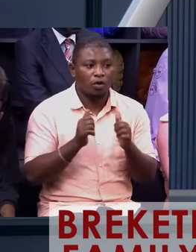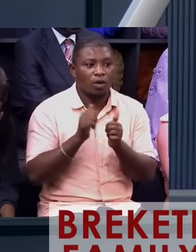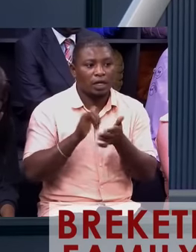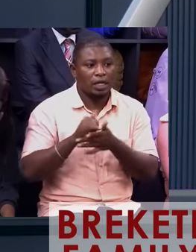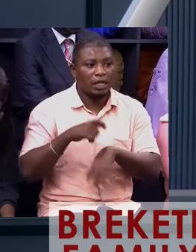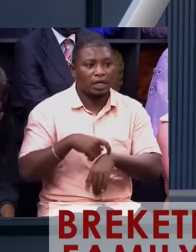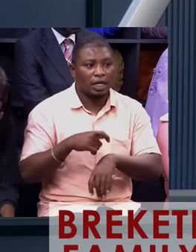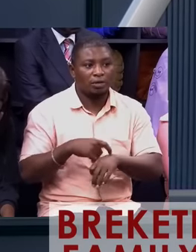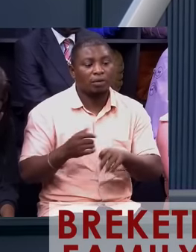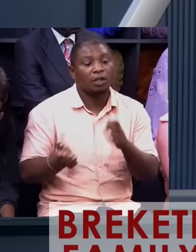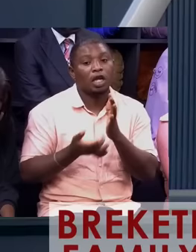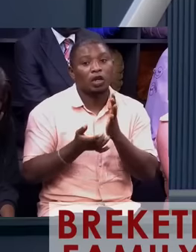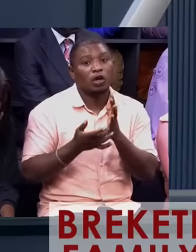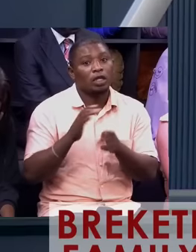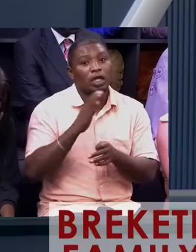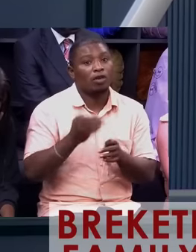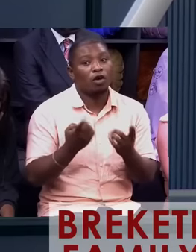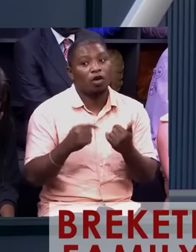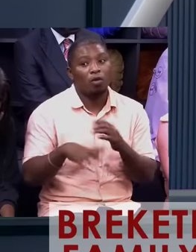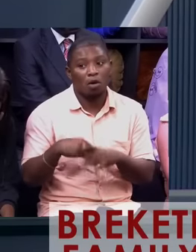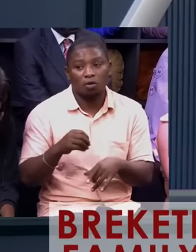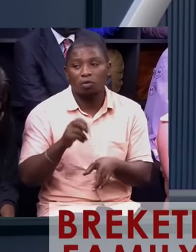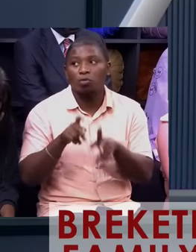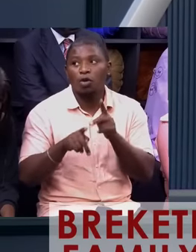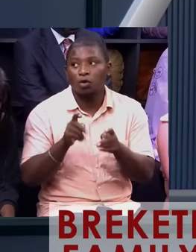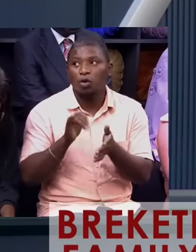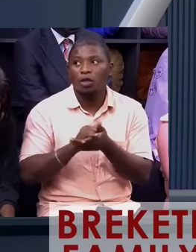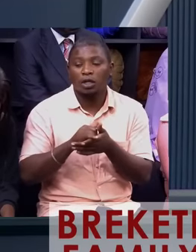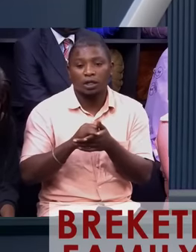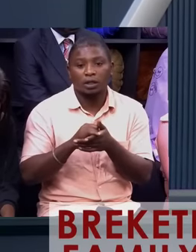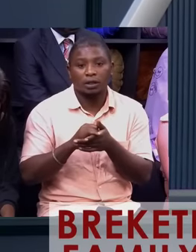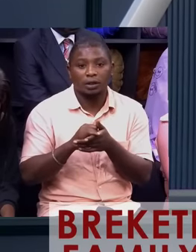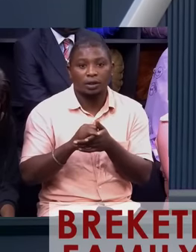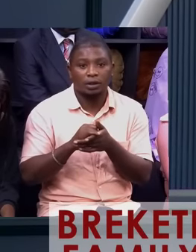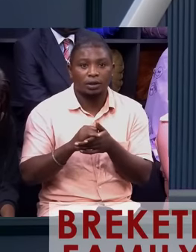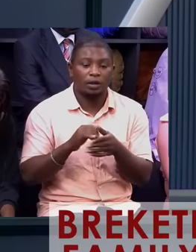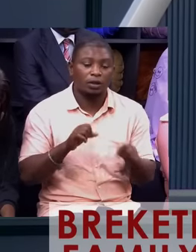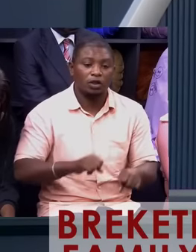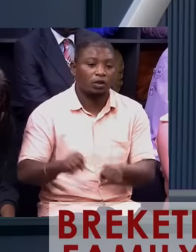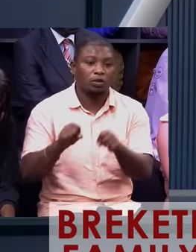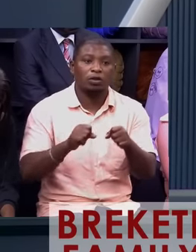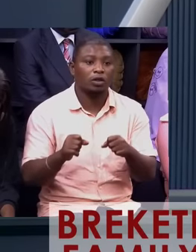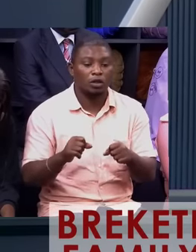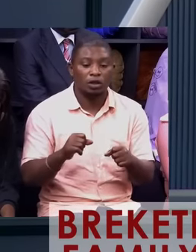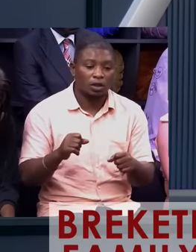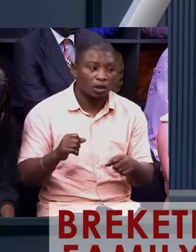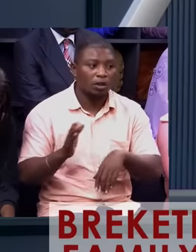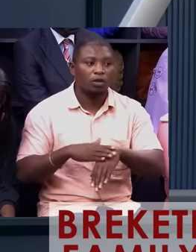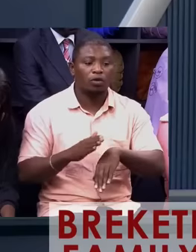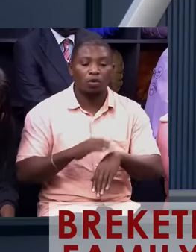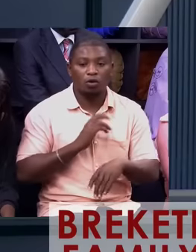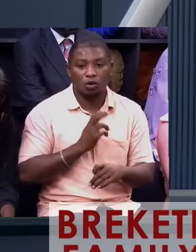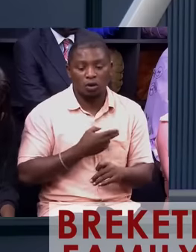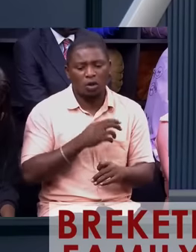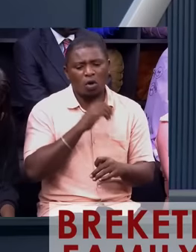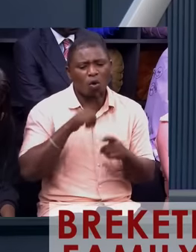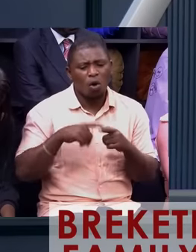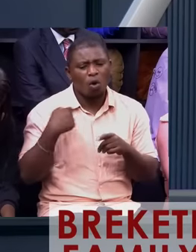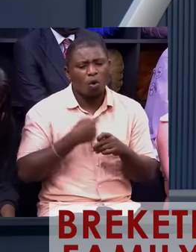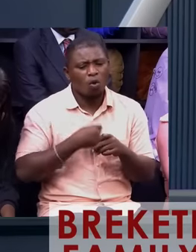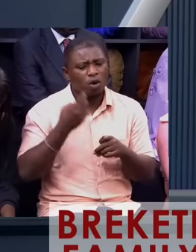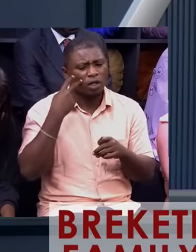talk technology never come out people for they CAU us when we they do something with they wrong and when we see